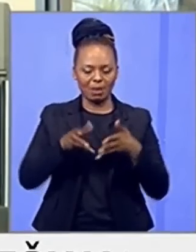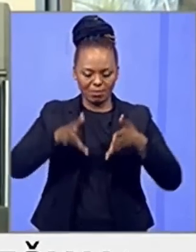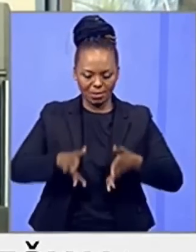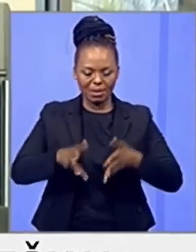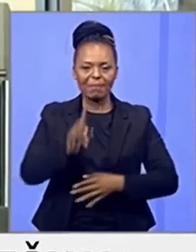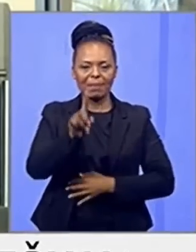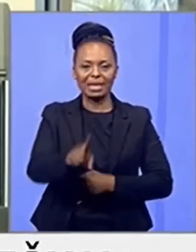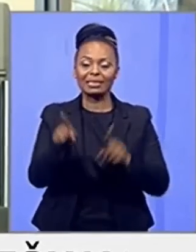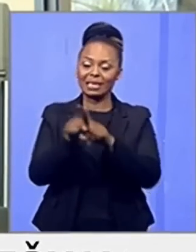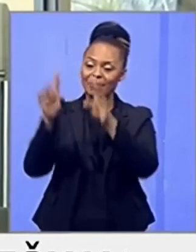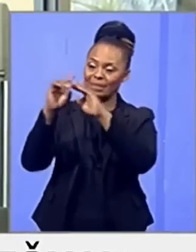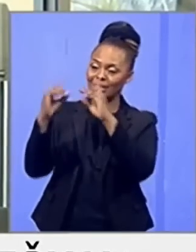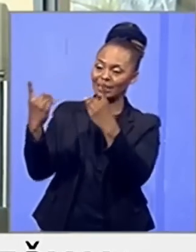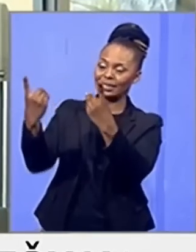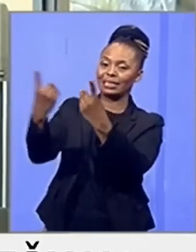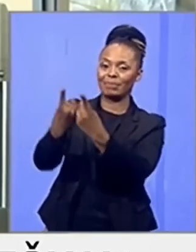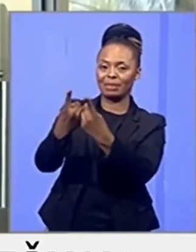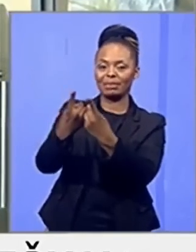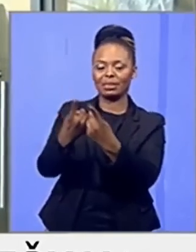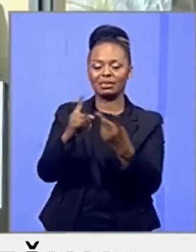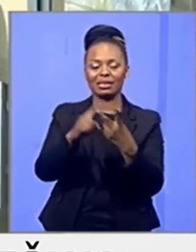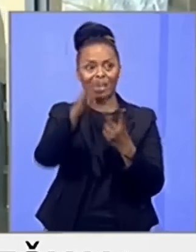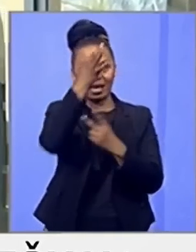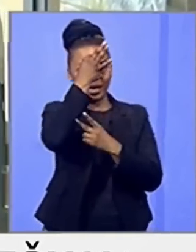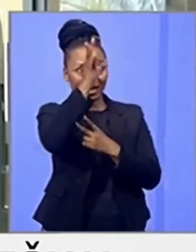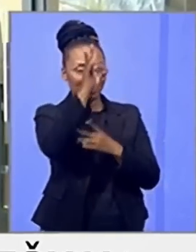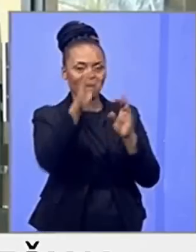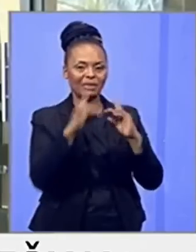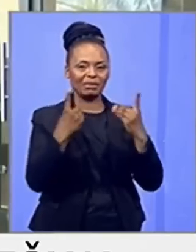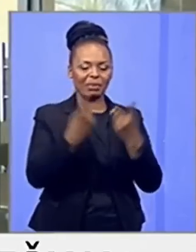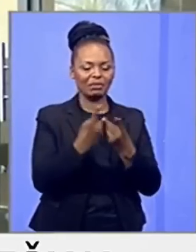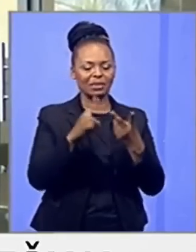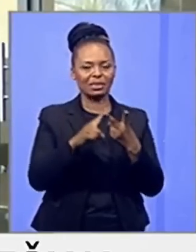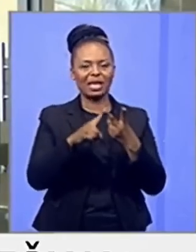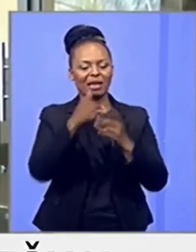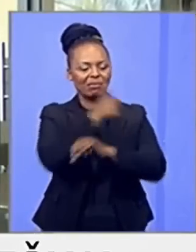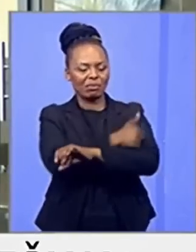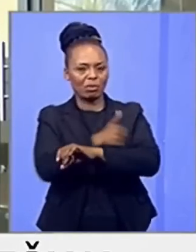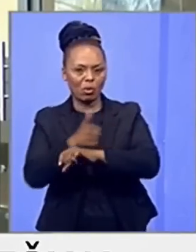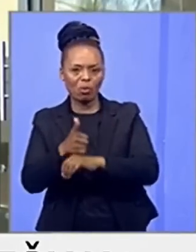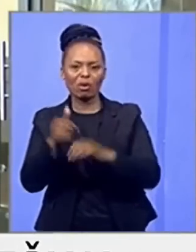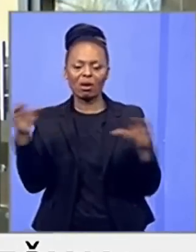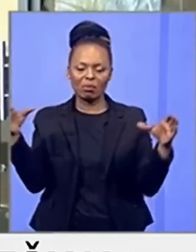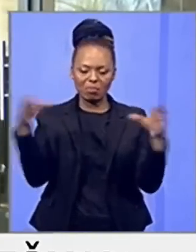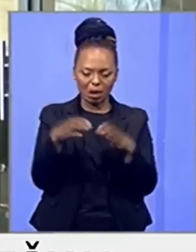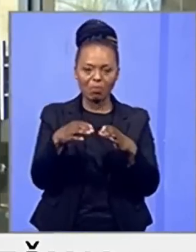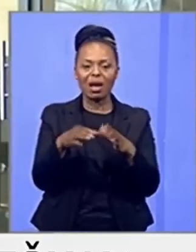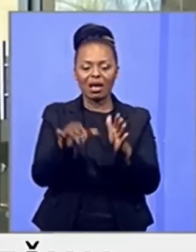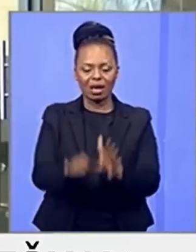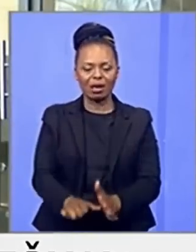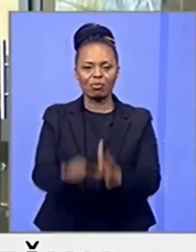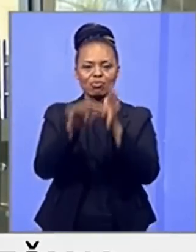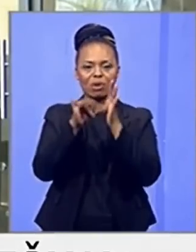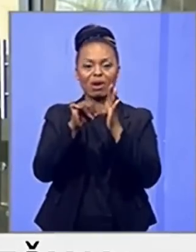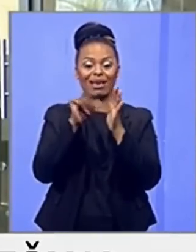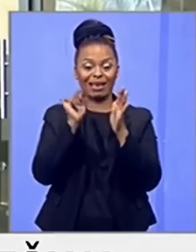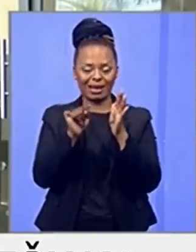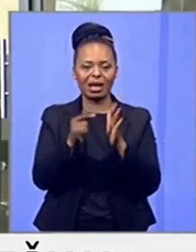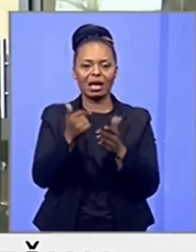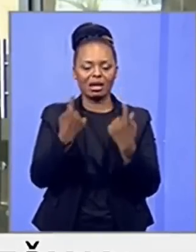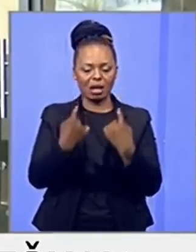the departments, state-owned departments that are relevant to assist. In